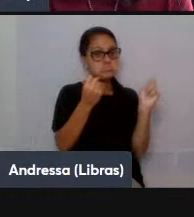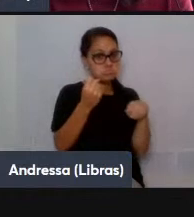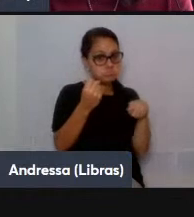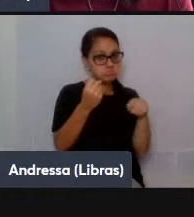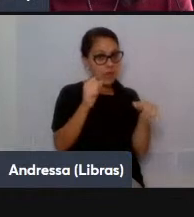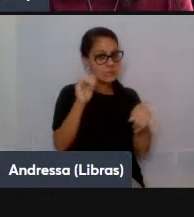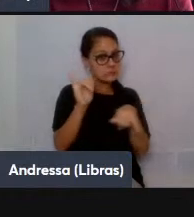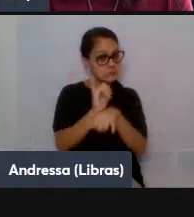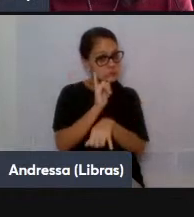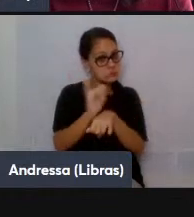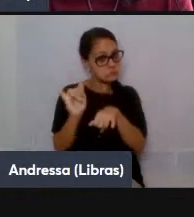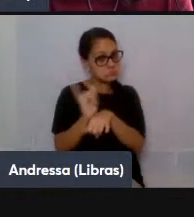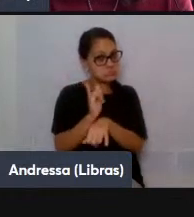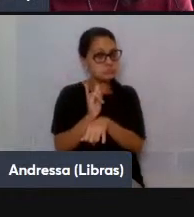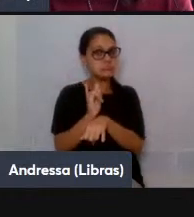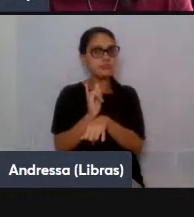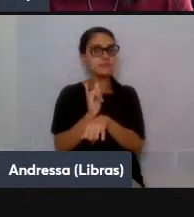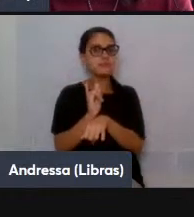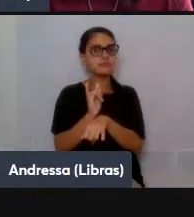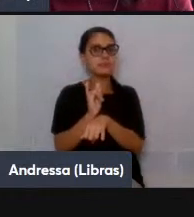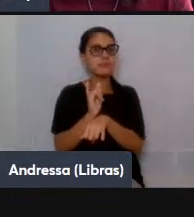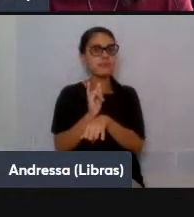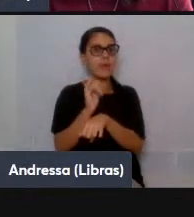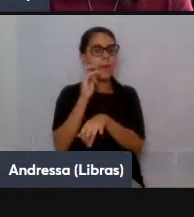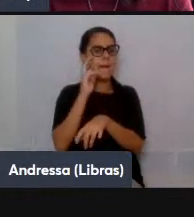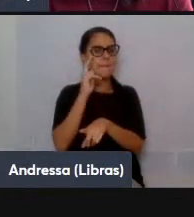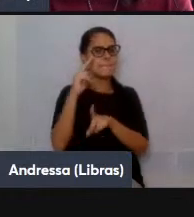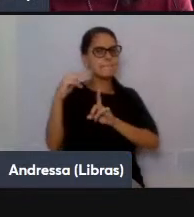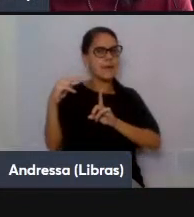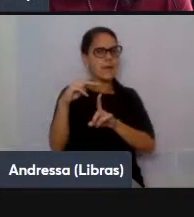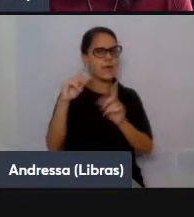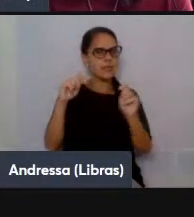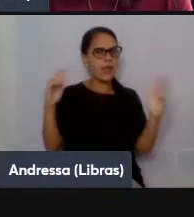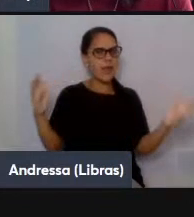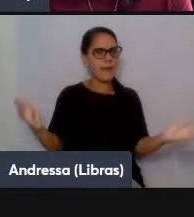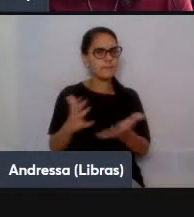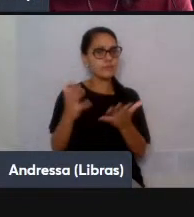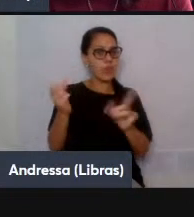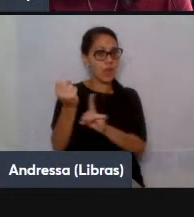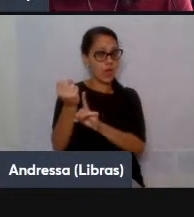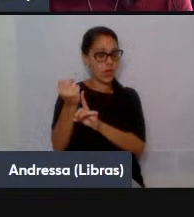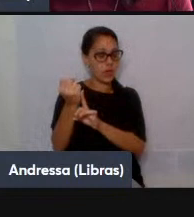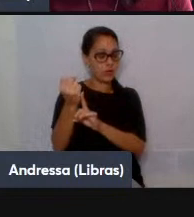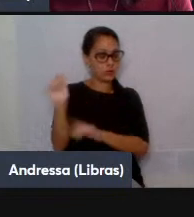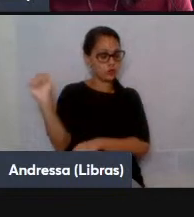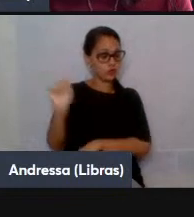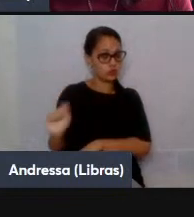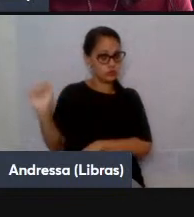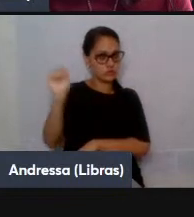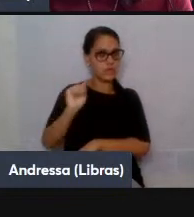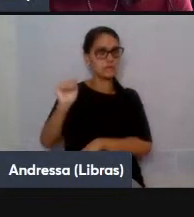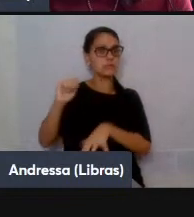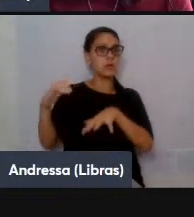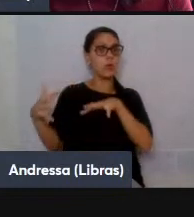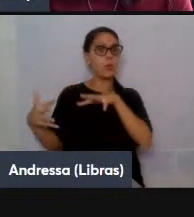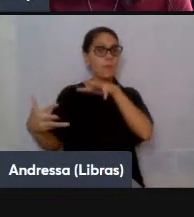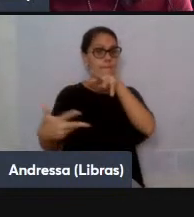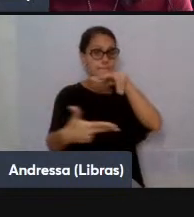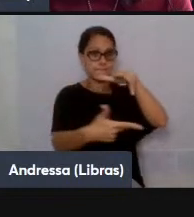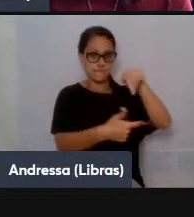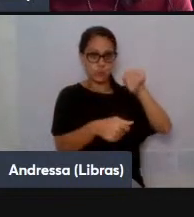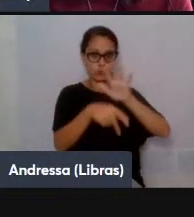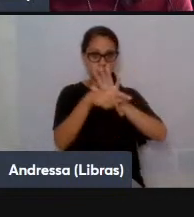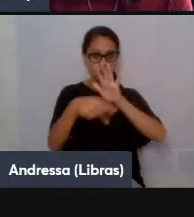Uma dessas abordagens é promovida pela Associação Internacional de